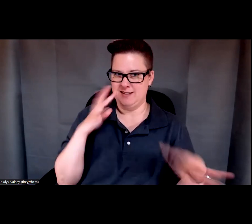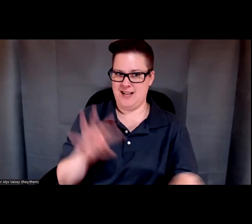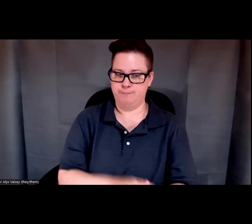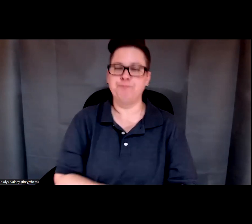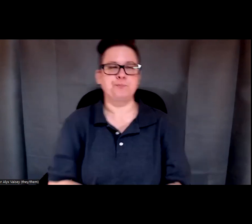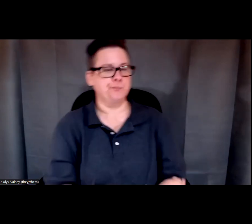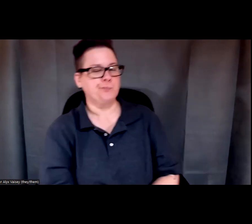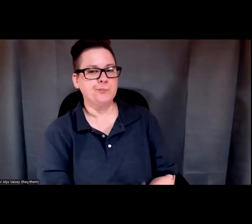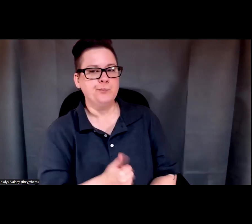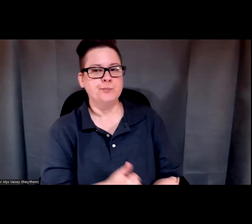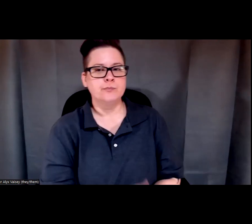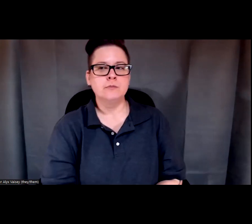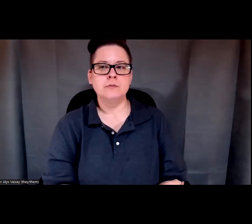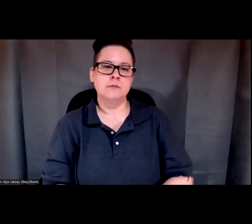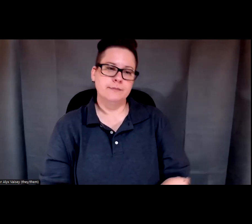Okay.